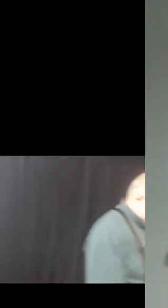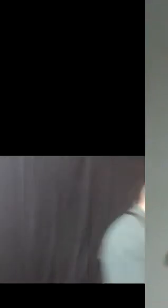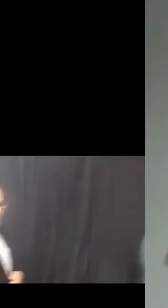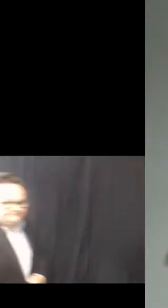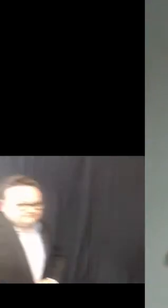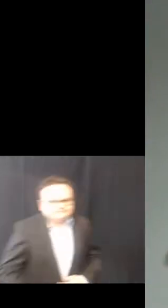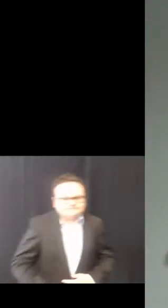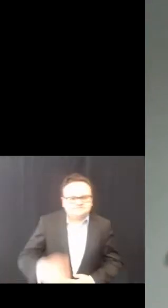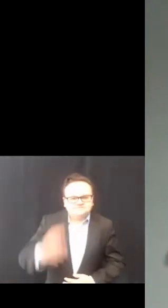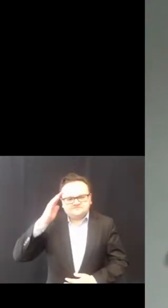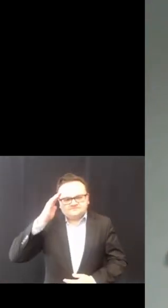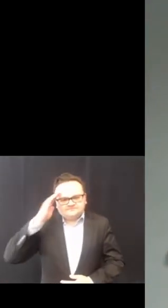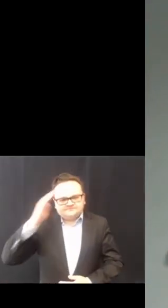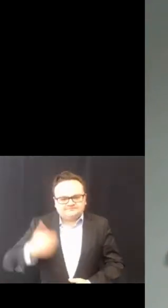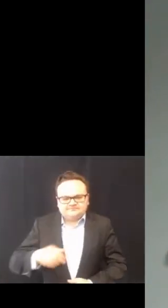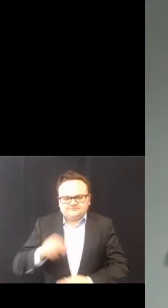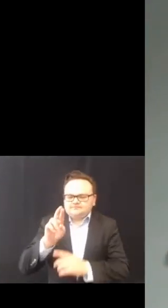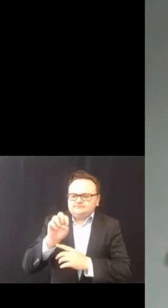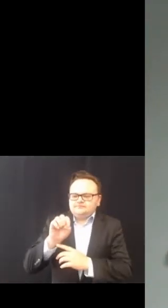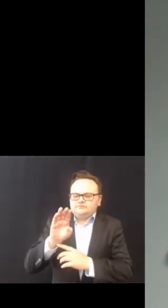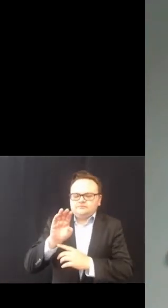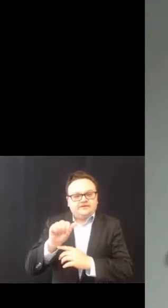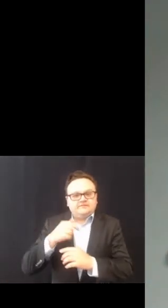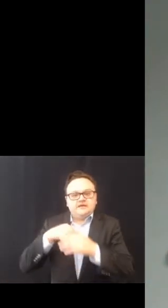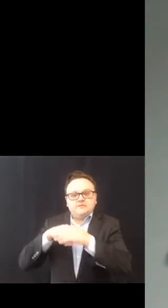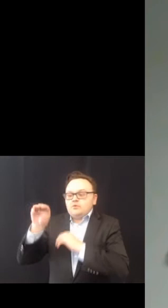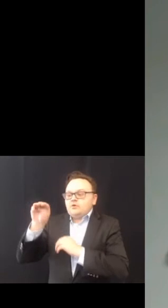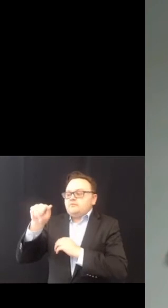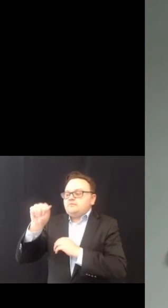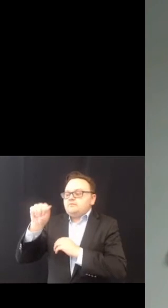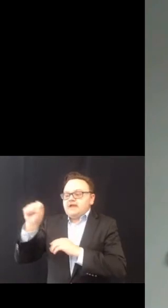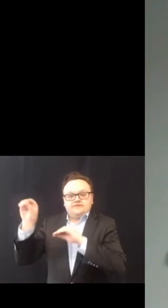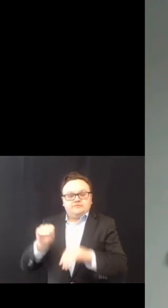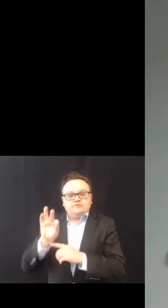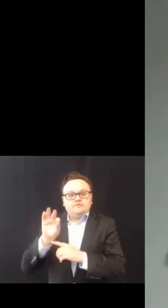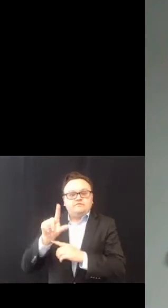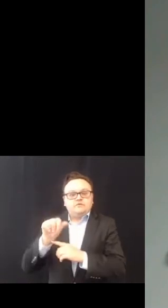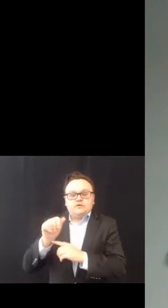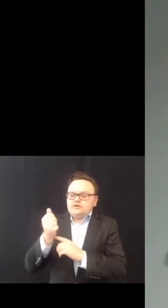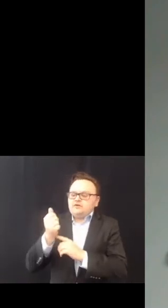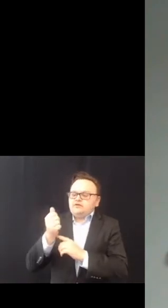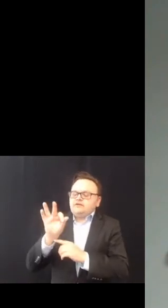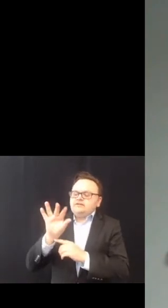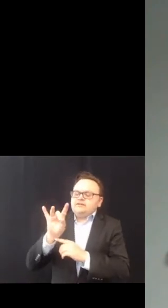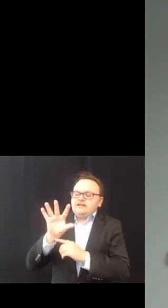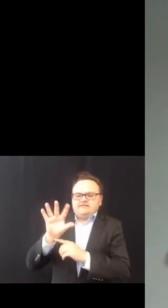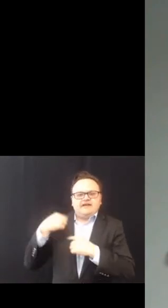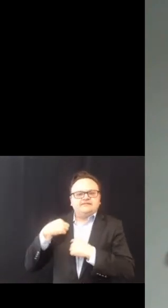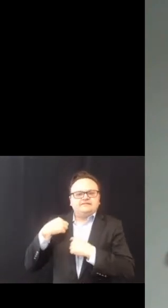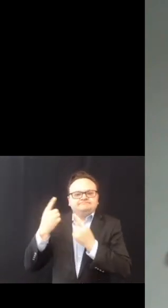live in Jensen Beach since 1985. My father and sister have